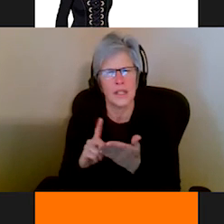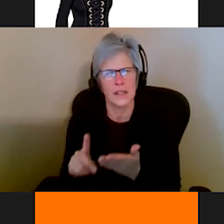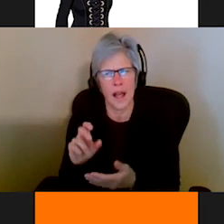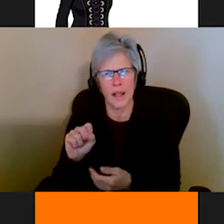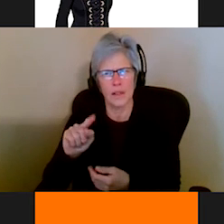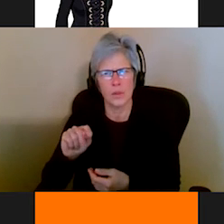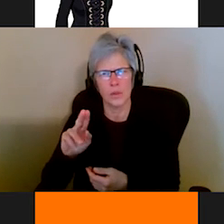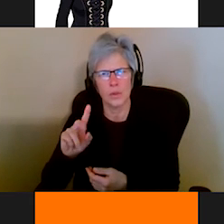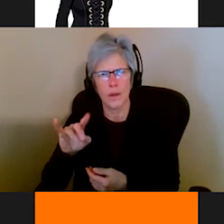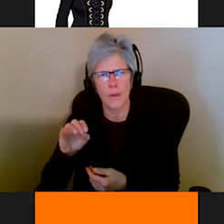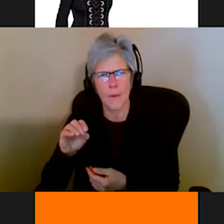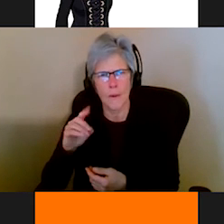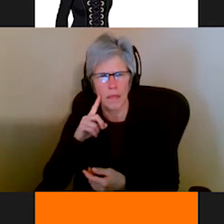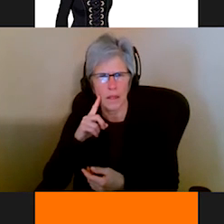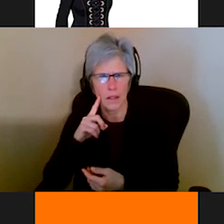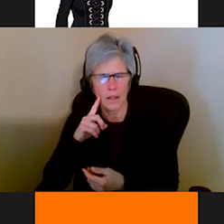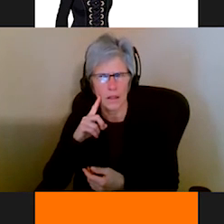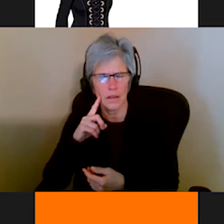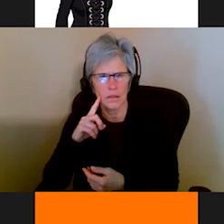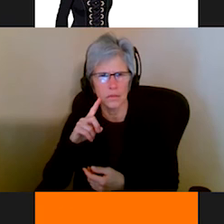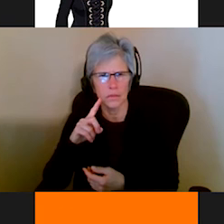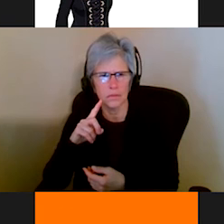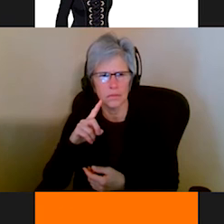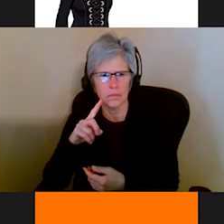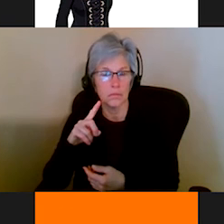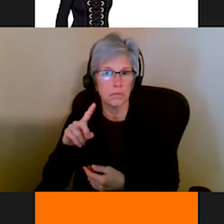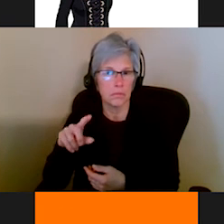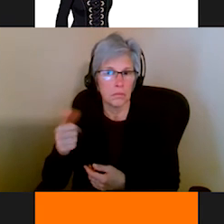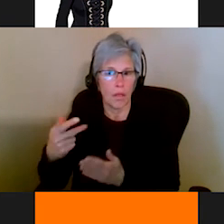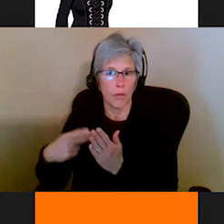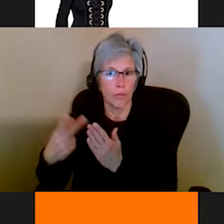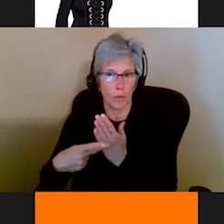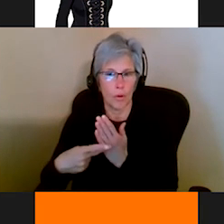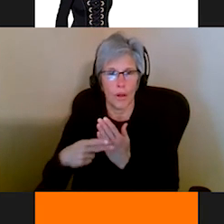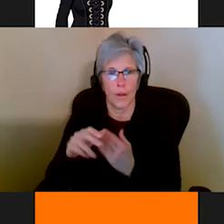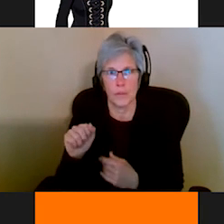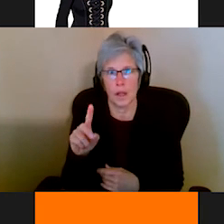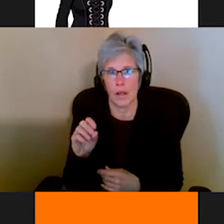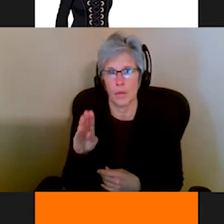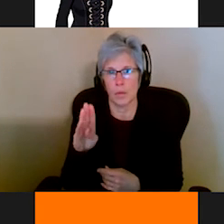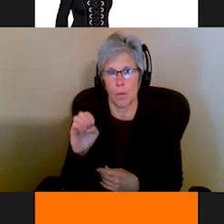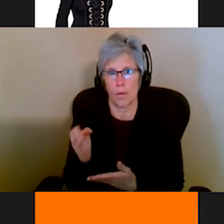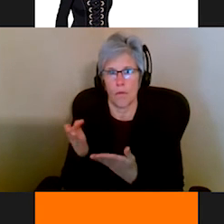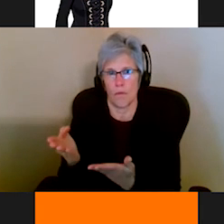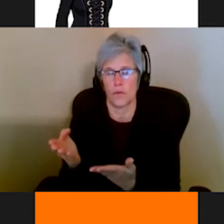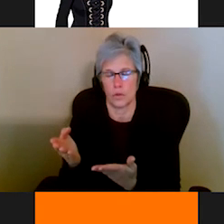one is called. But yeah, there's other programs that Adobe affords and offers you that you could definitely